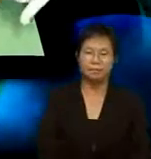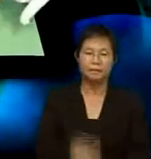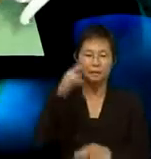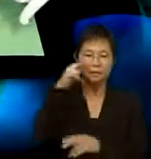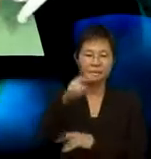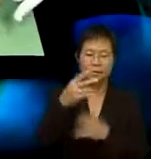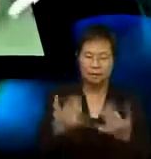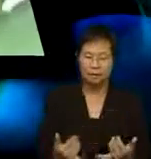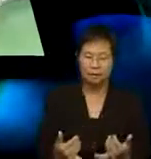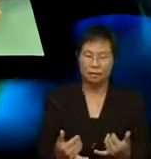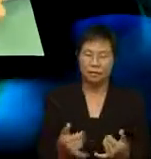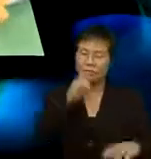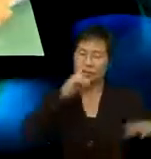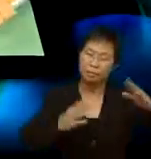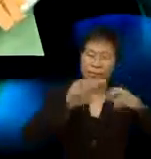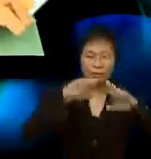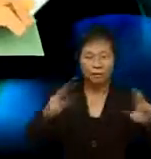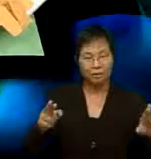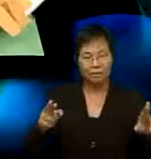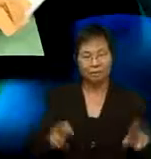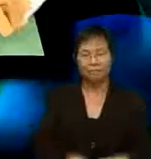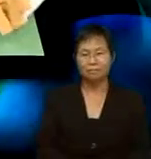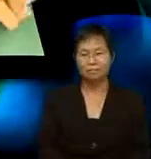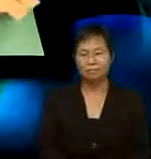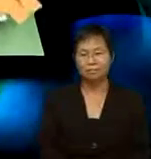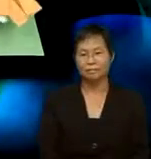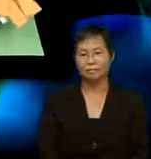See? Now the puppet is ready.